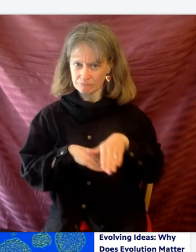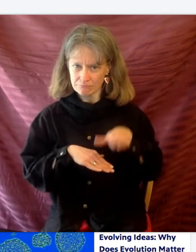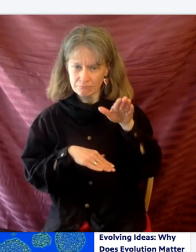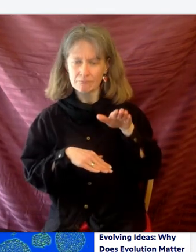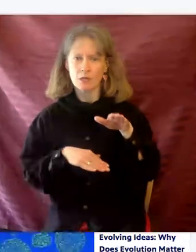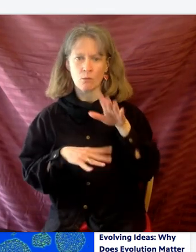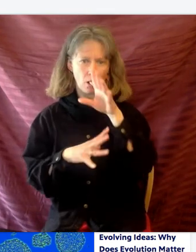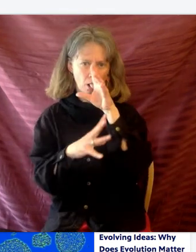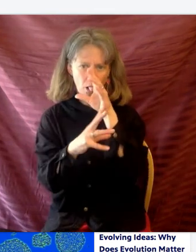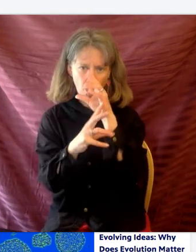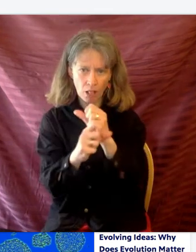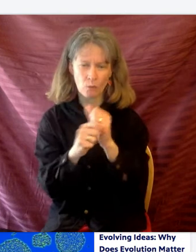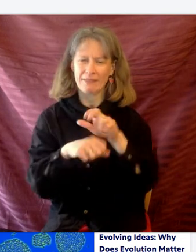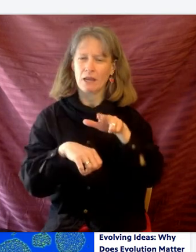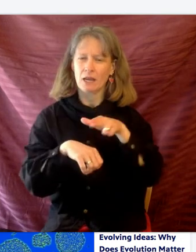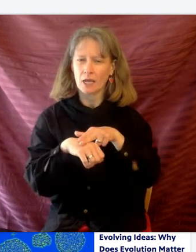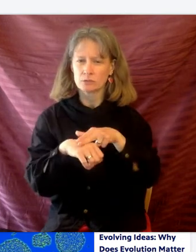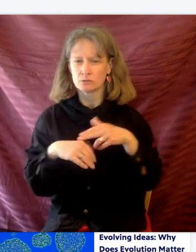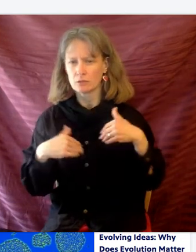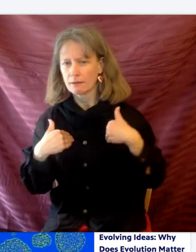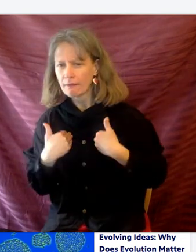nature.